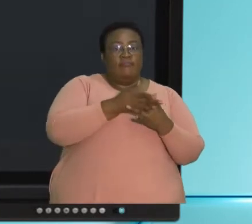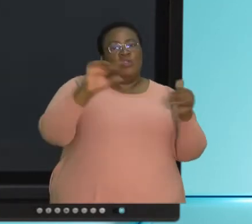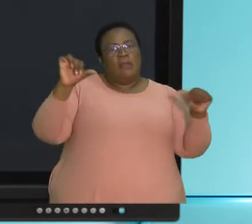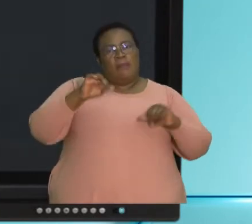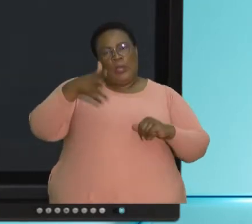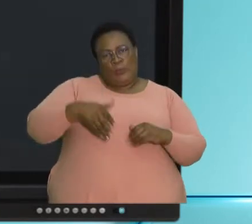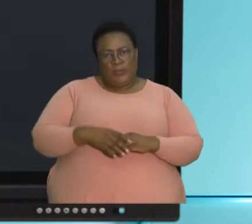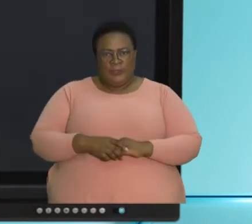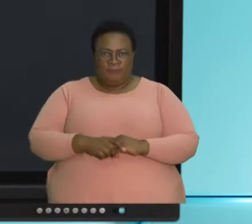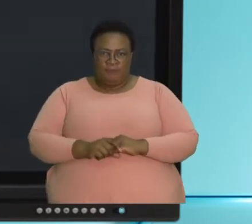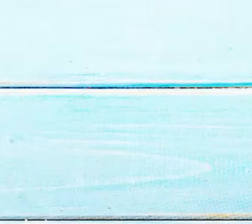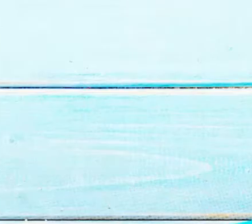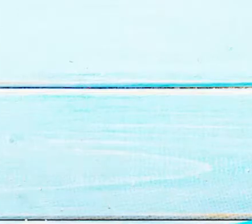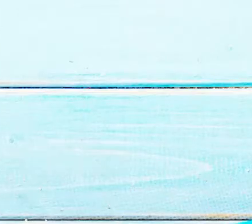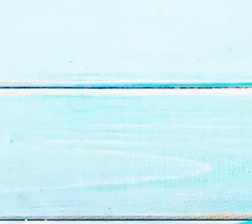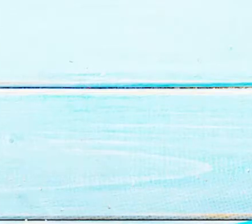with some more.